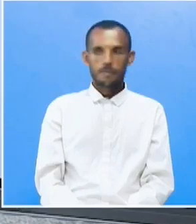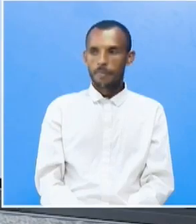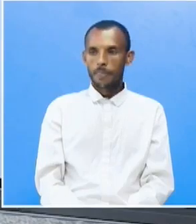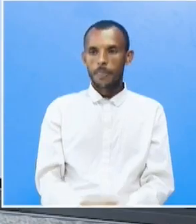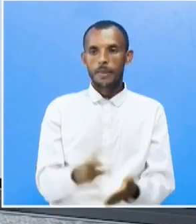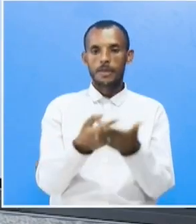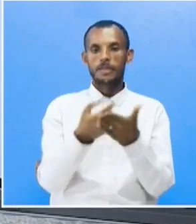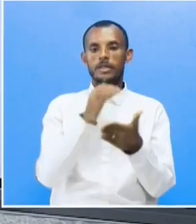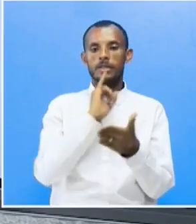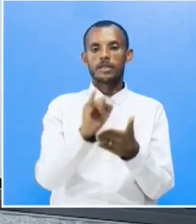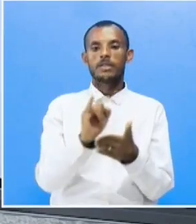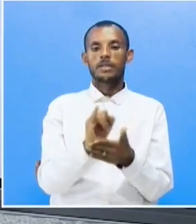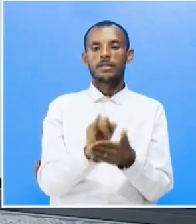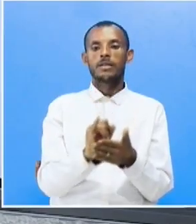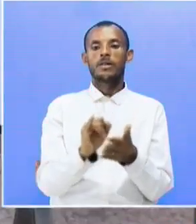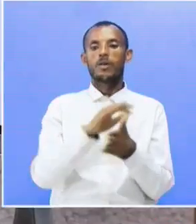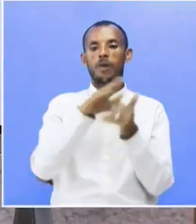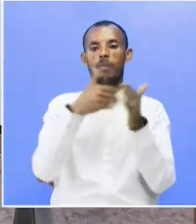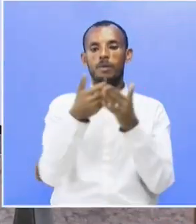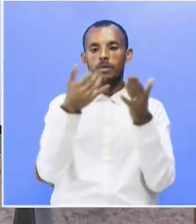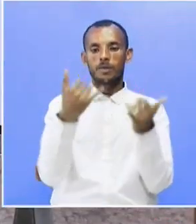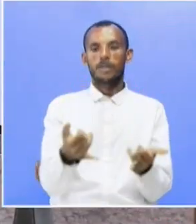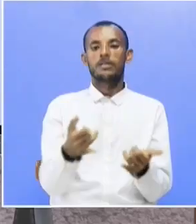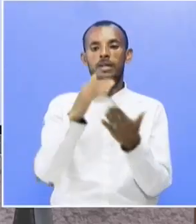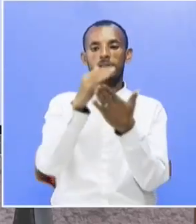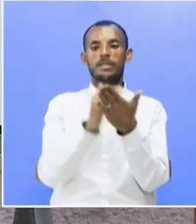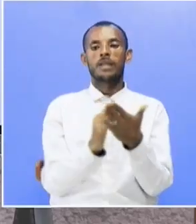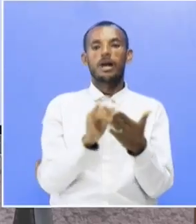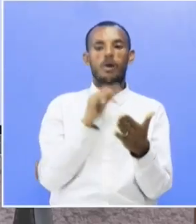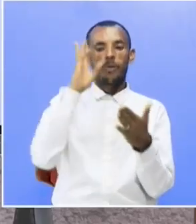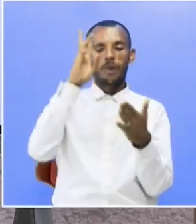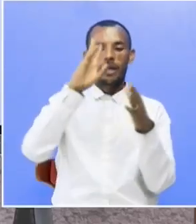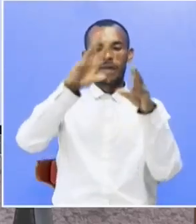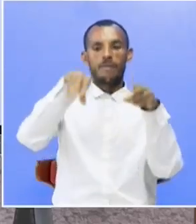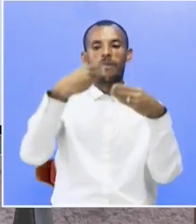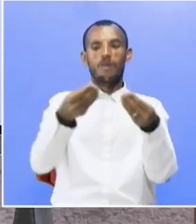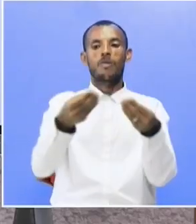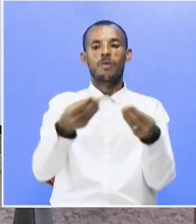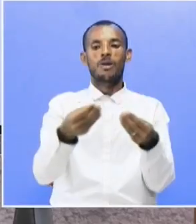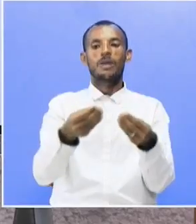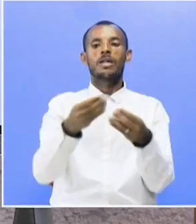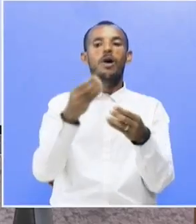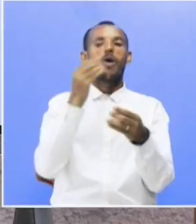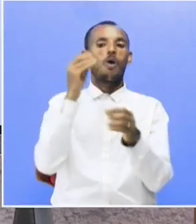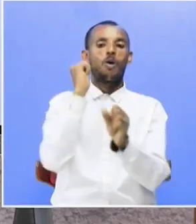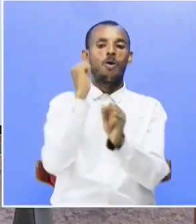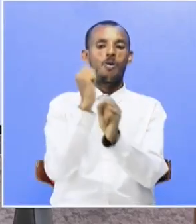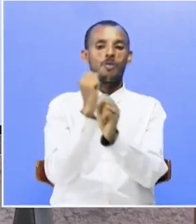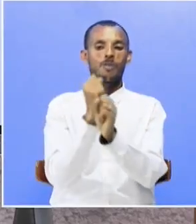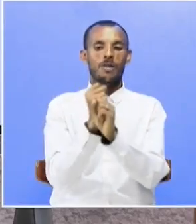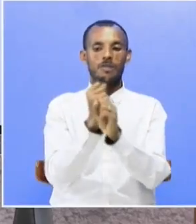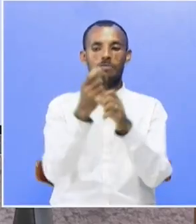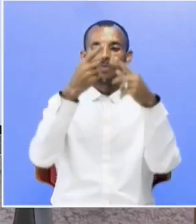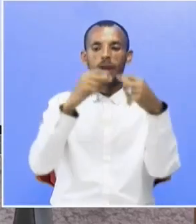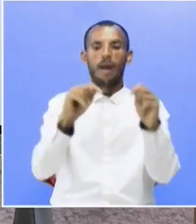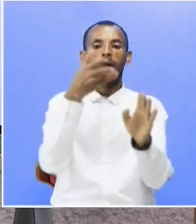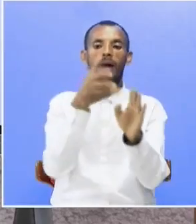this is all about today's lesson, and I'll give you an exercise for you to try it at